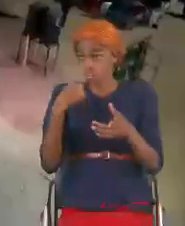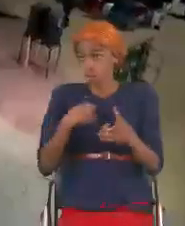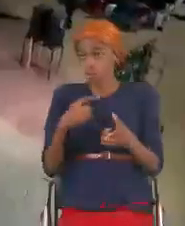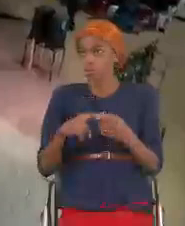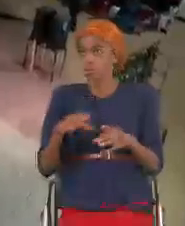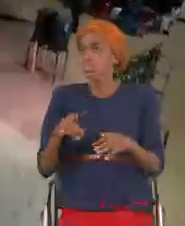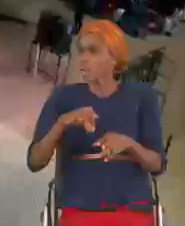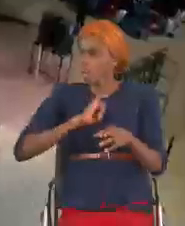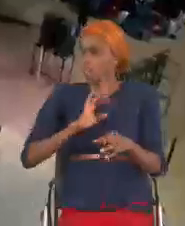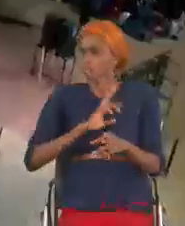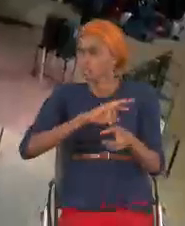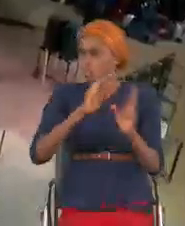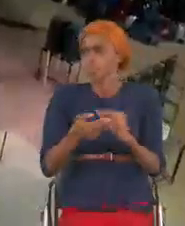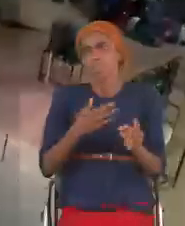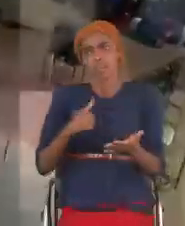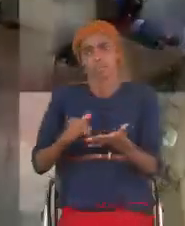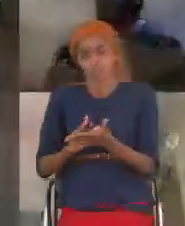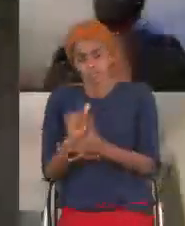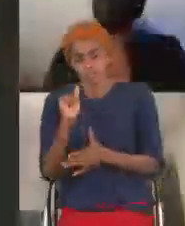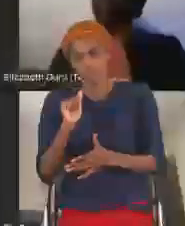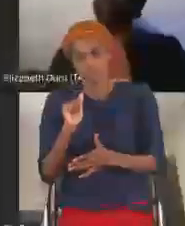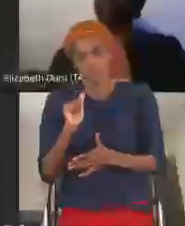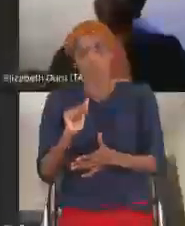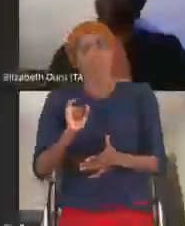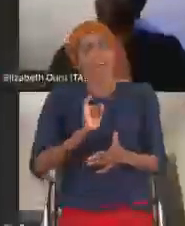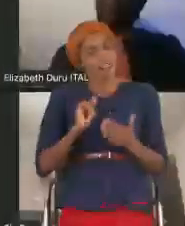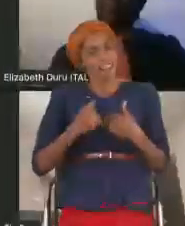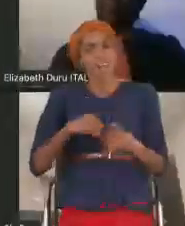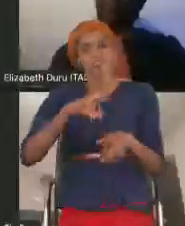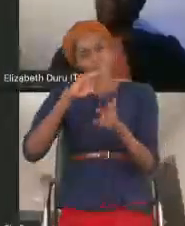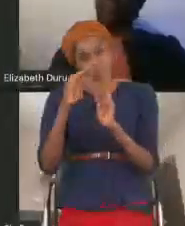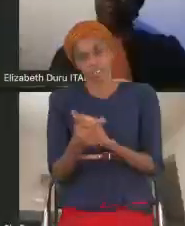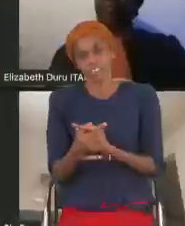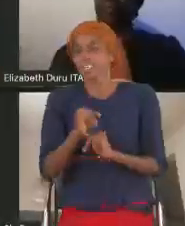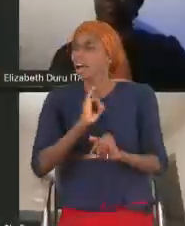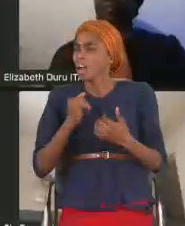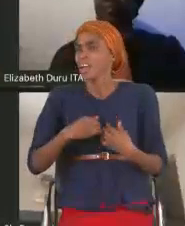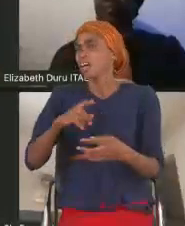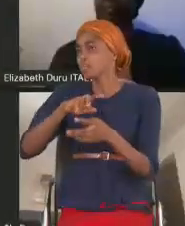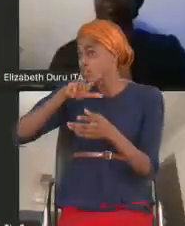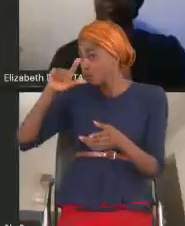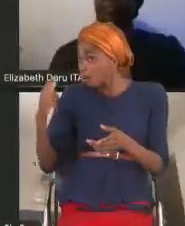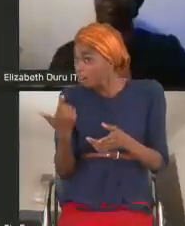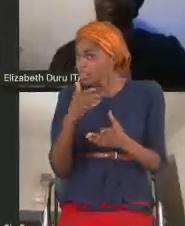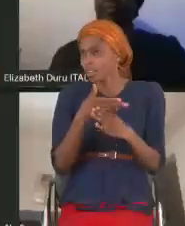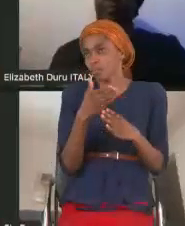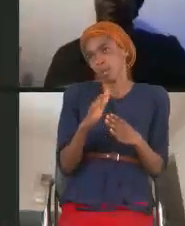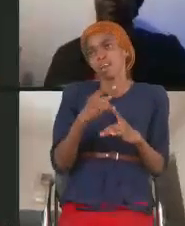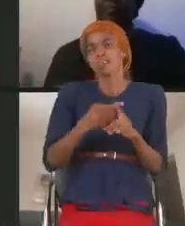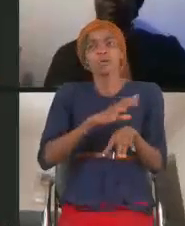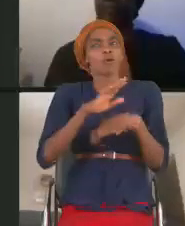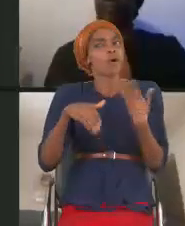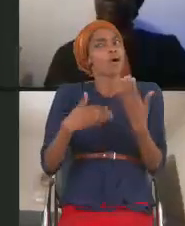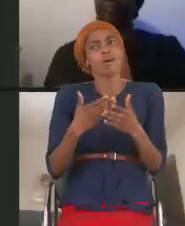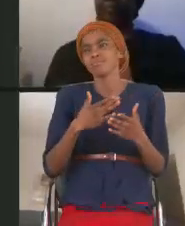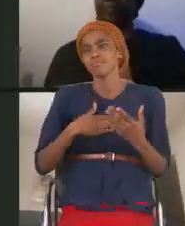Repent ye and believe the gospel. I've repented. I turn away from all my iniquities and